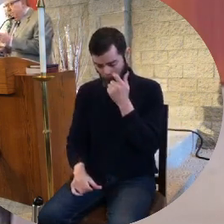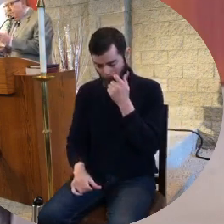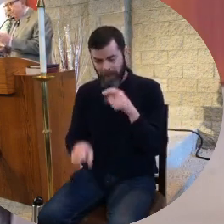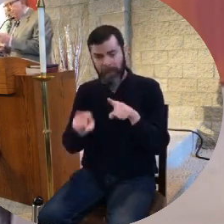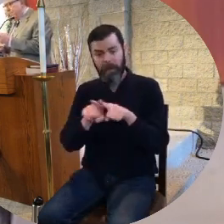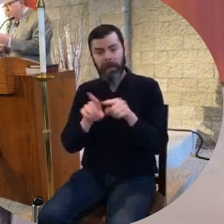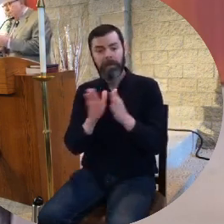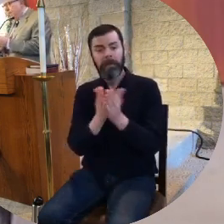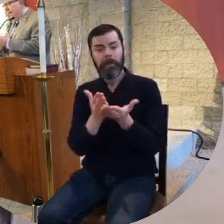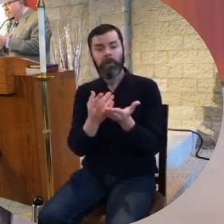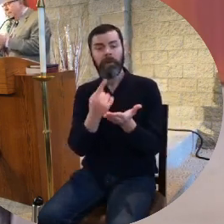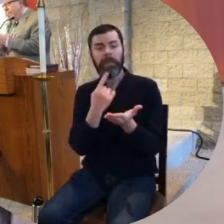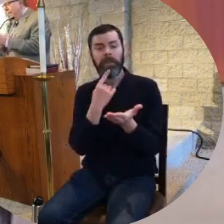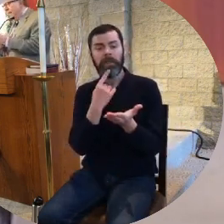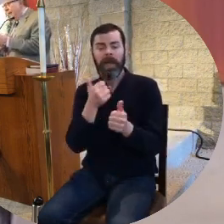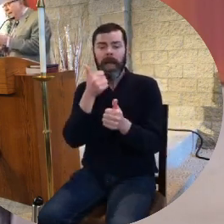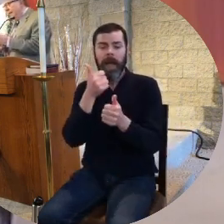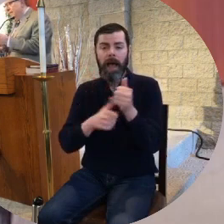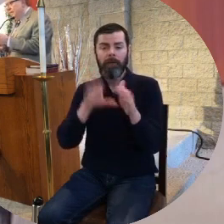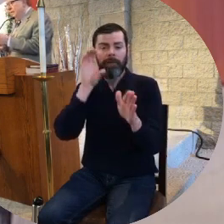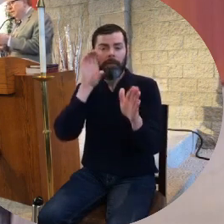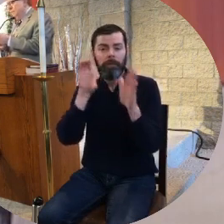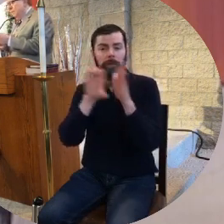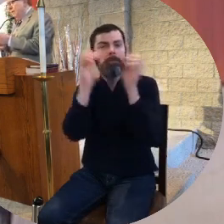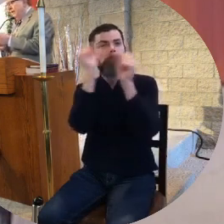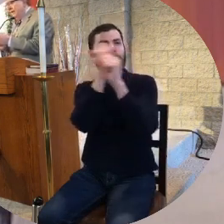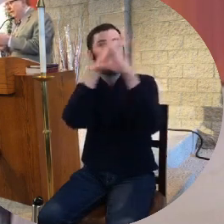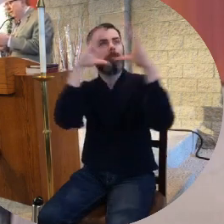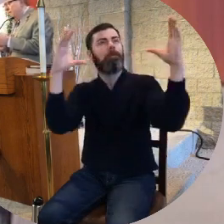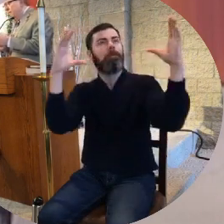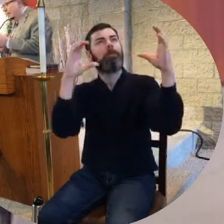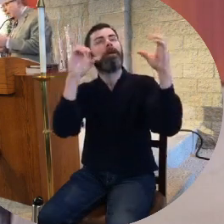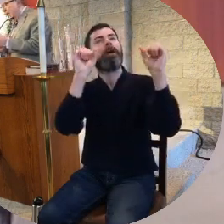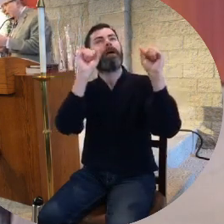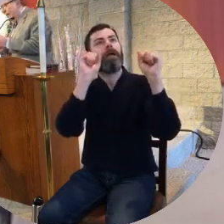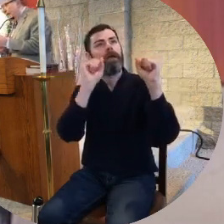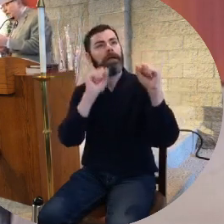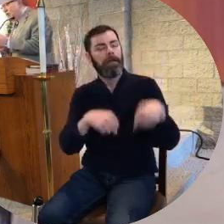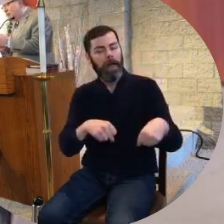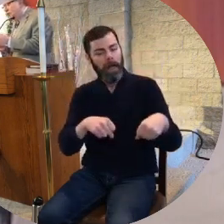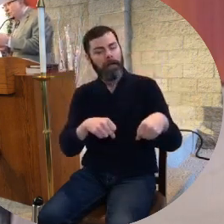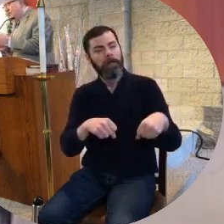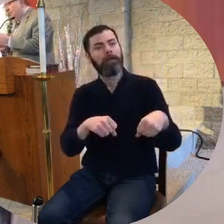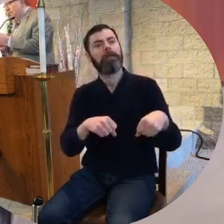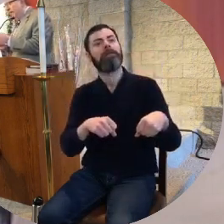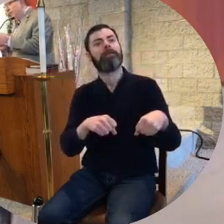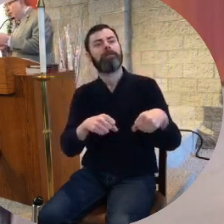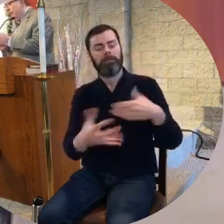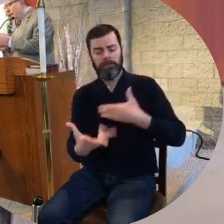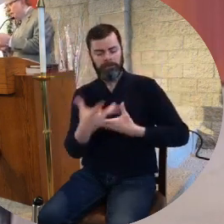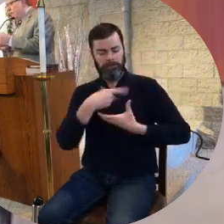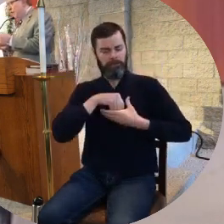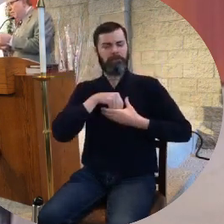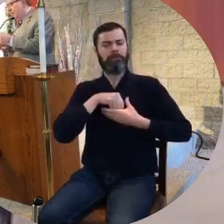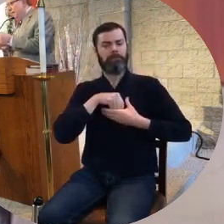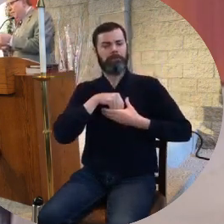image can be embodied, but unless you yourself enter the